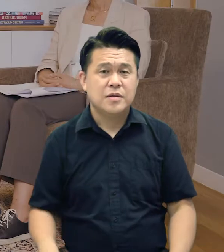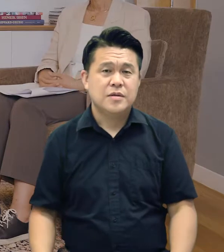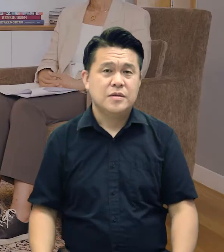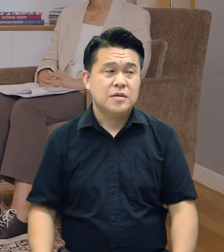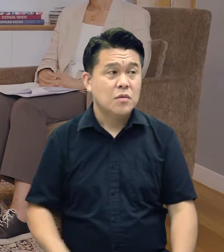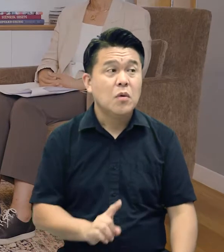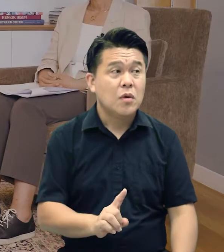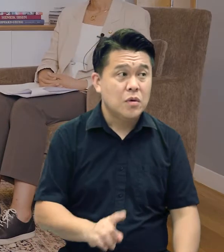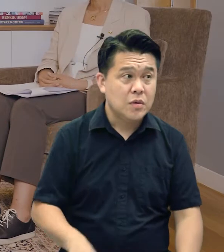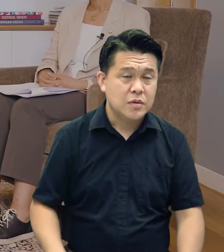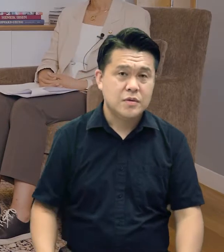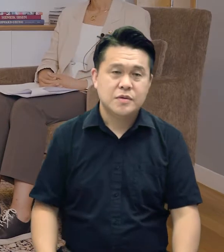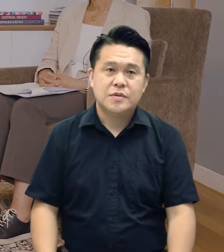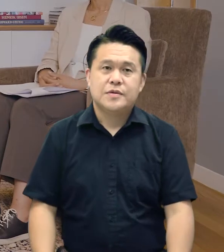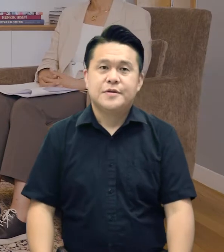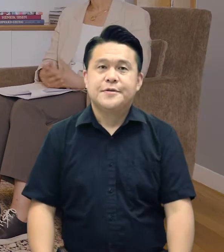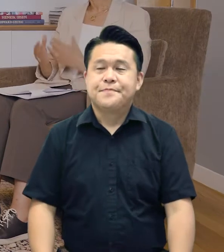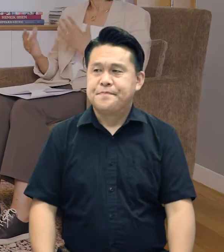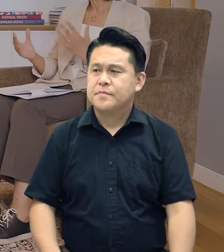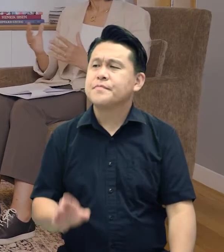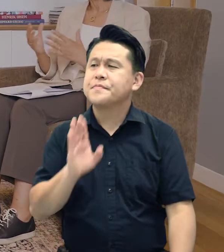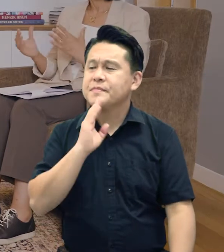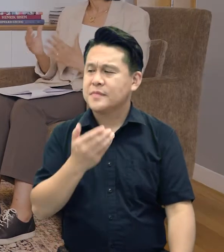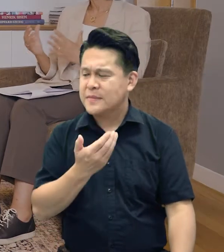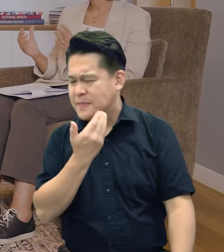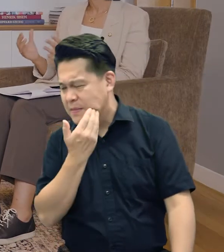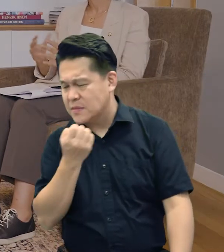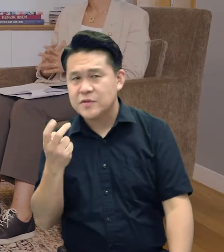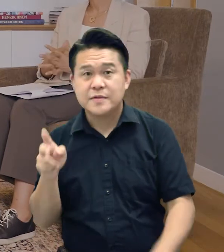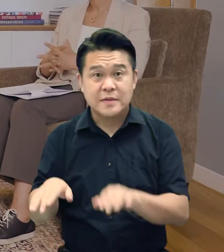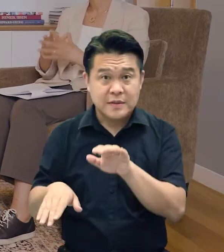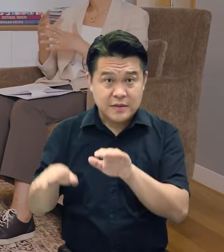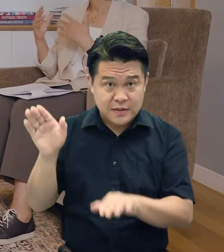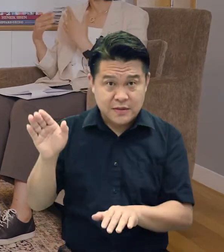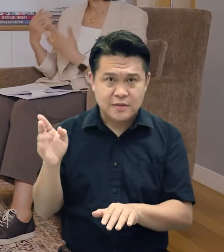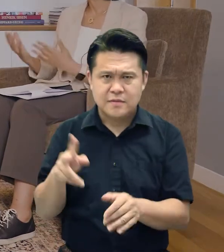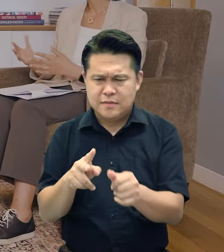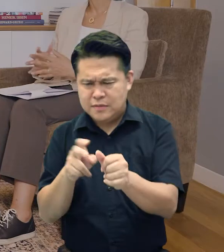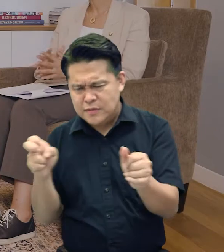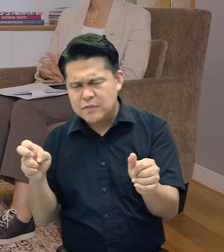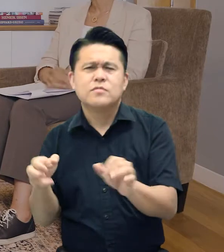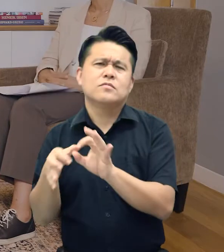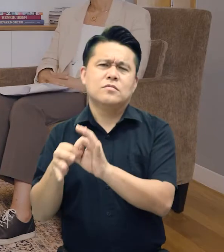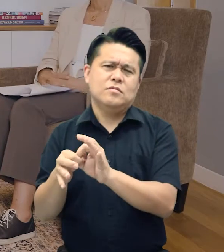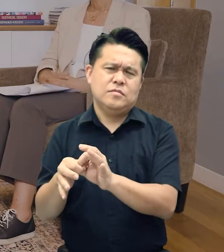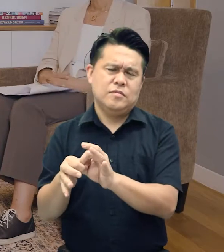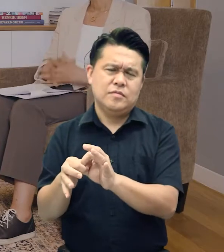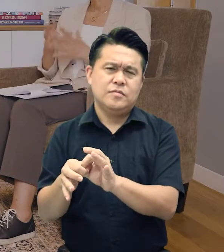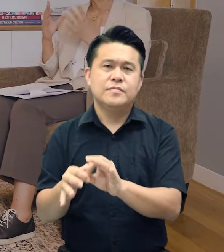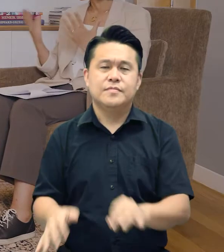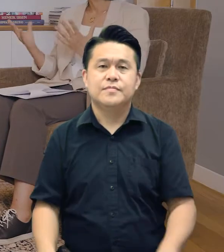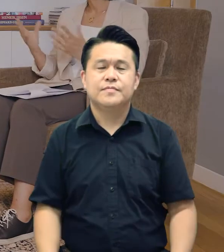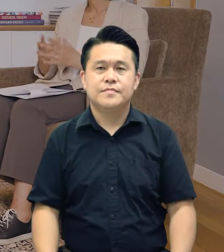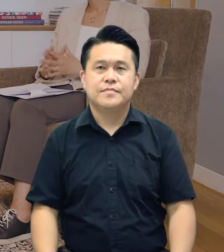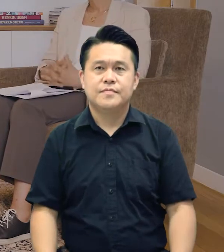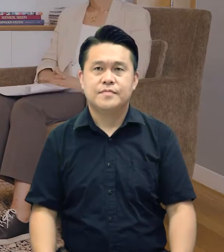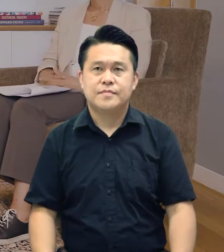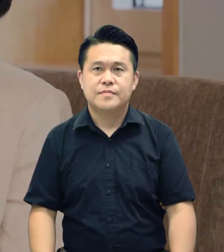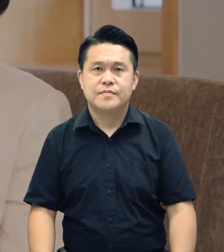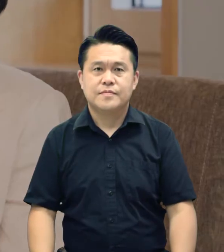want to come out? Yes, it's very much connected to shame and discrimination and